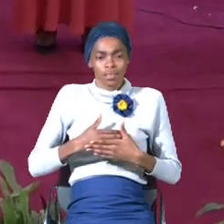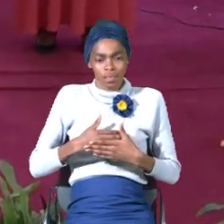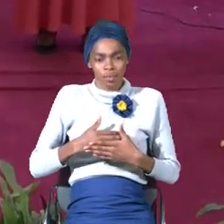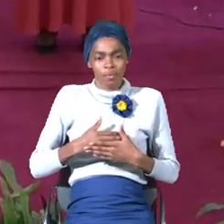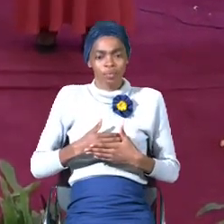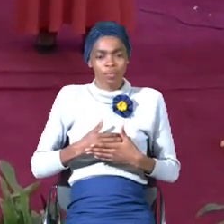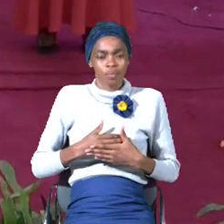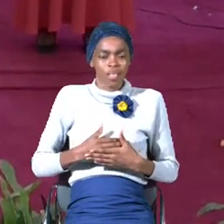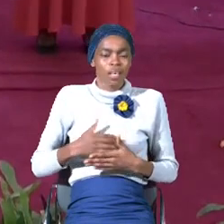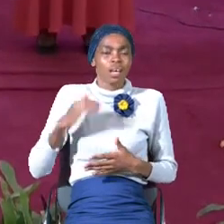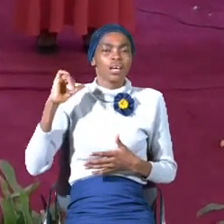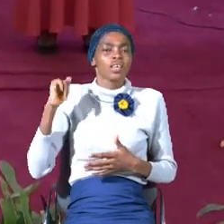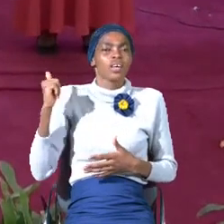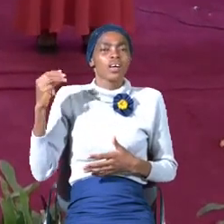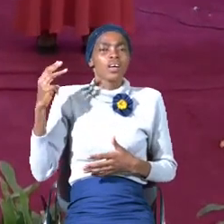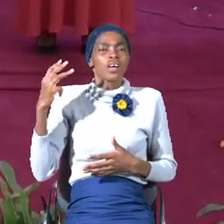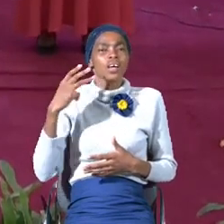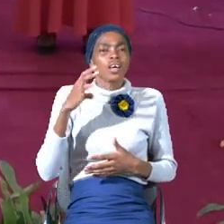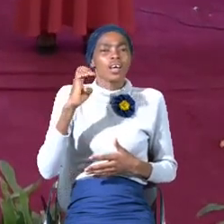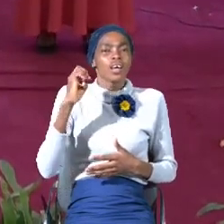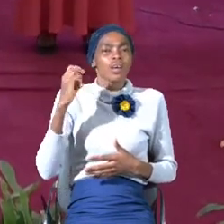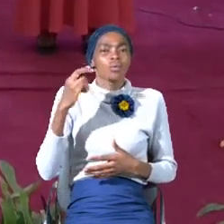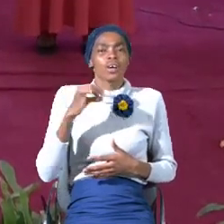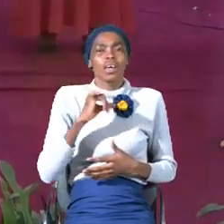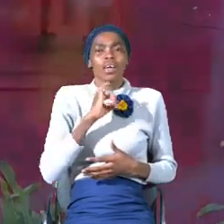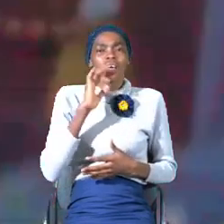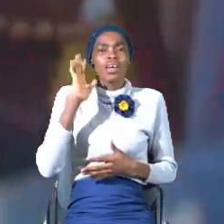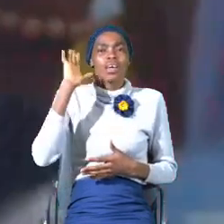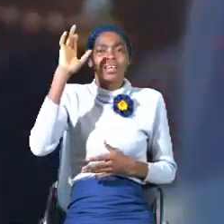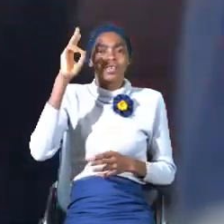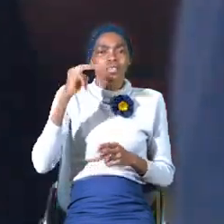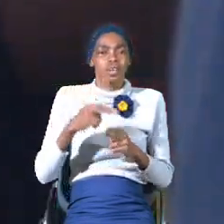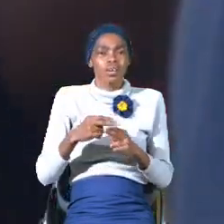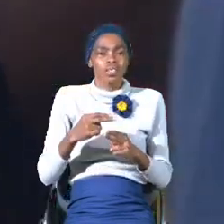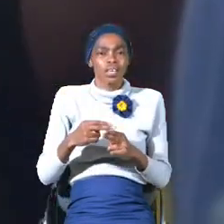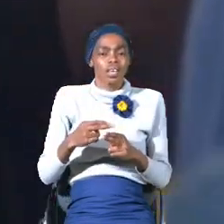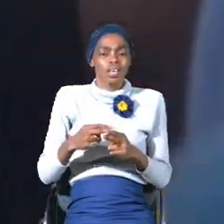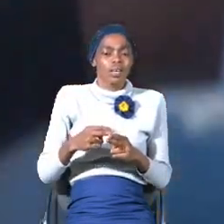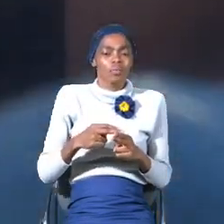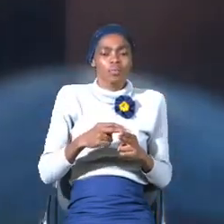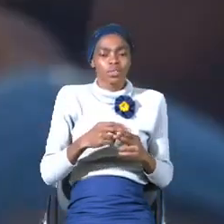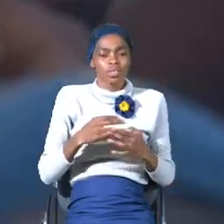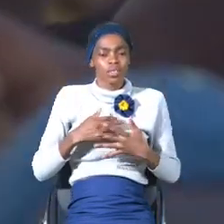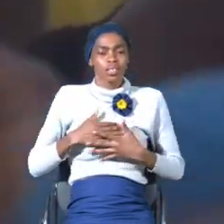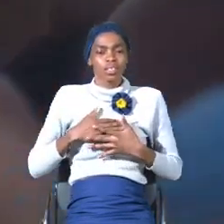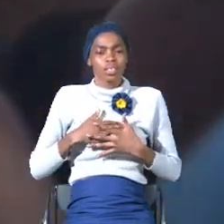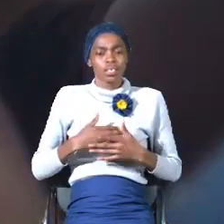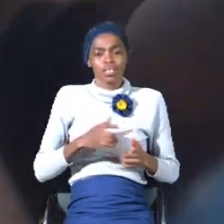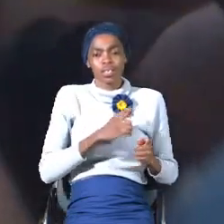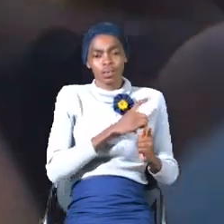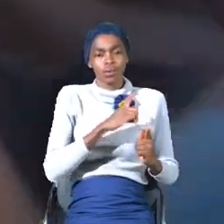day will hail. Your day will hail. It's your name. Breathe,